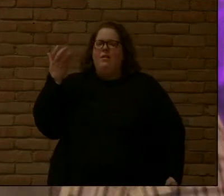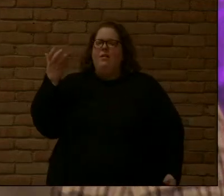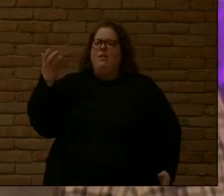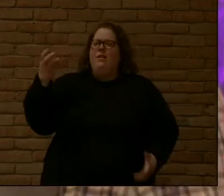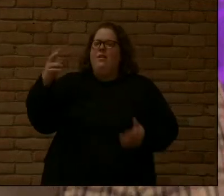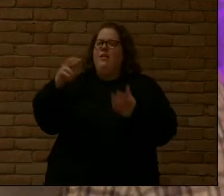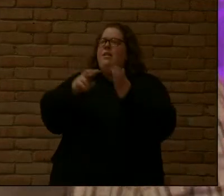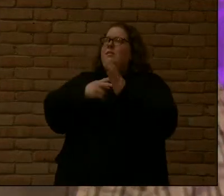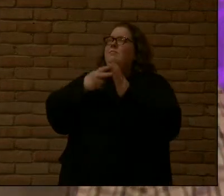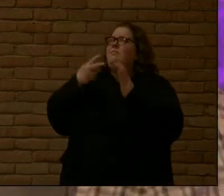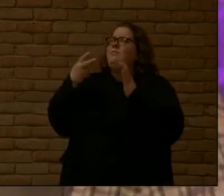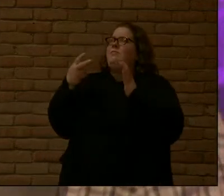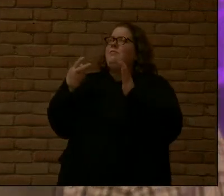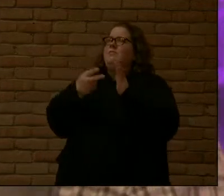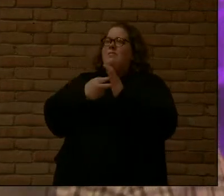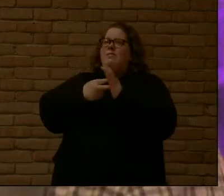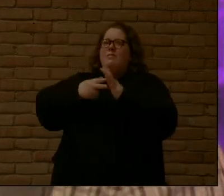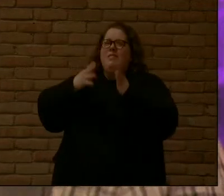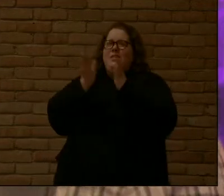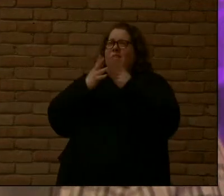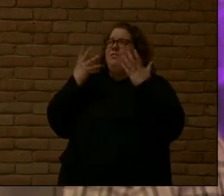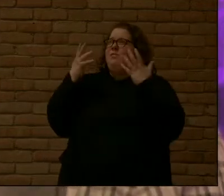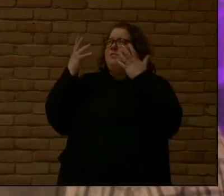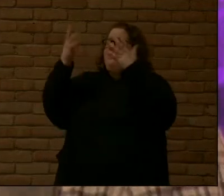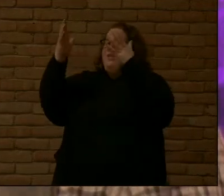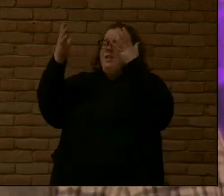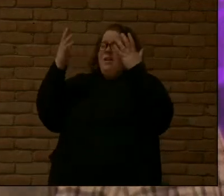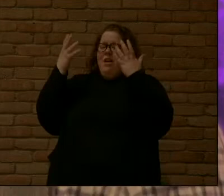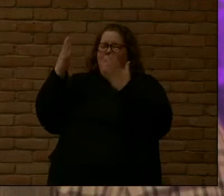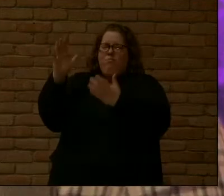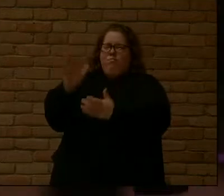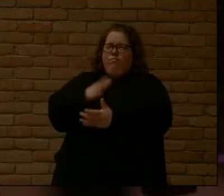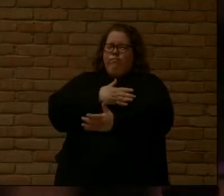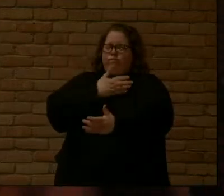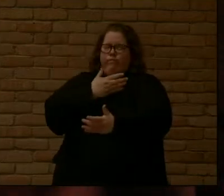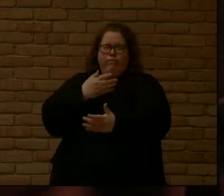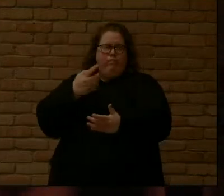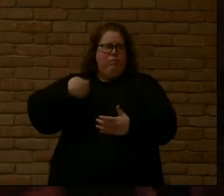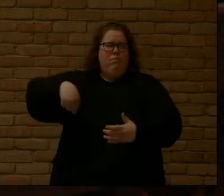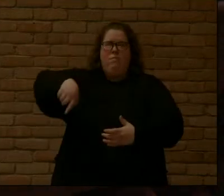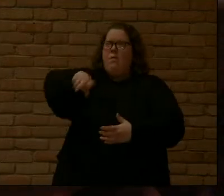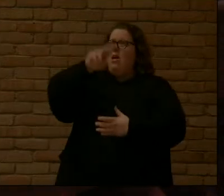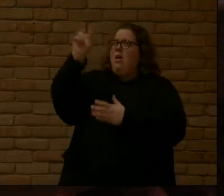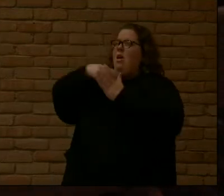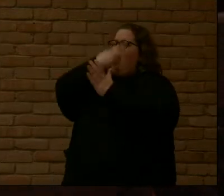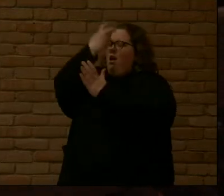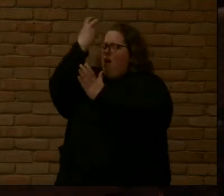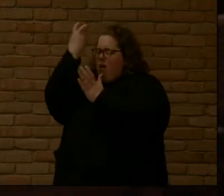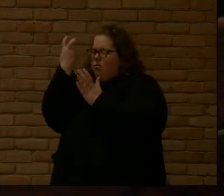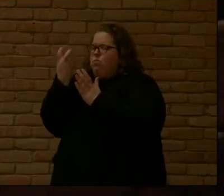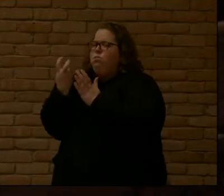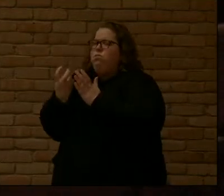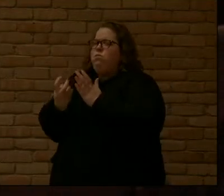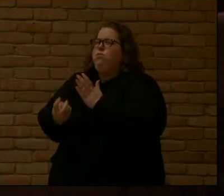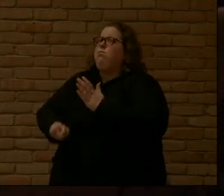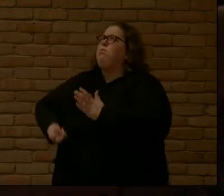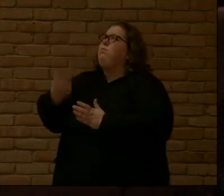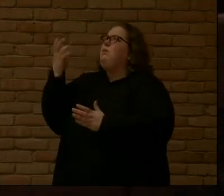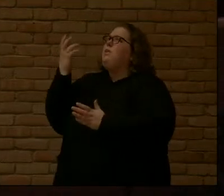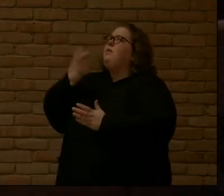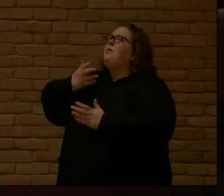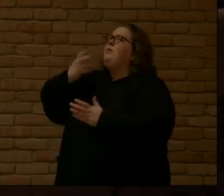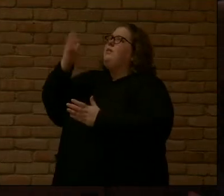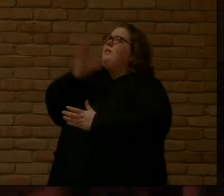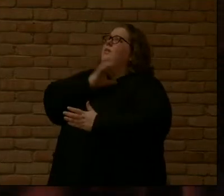in wonder raptured hymn of praise, we'll sing